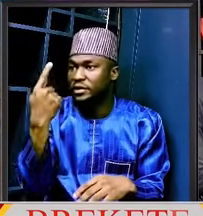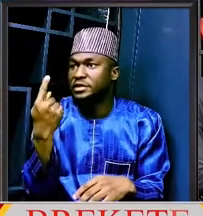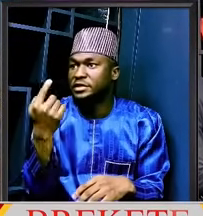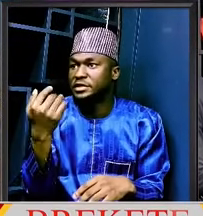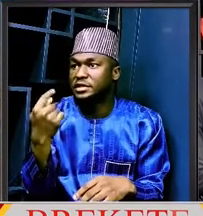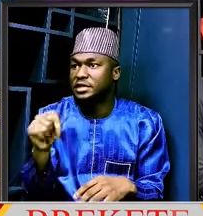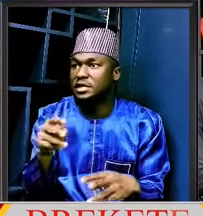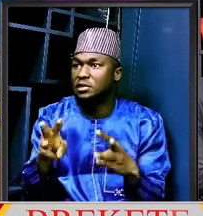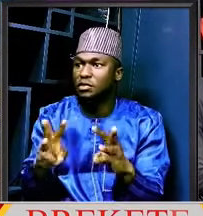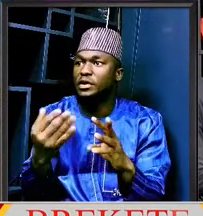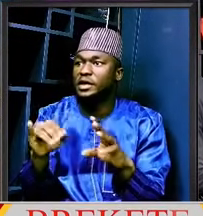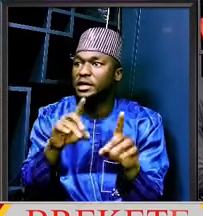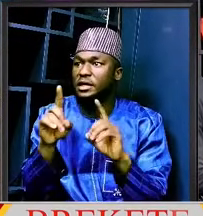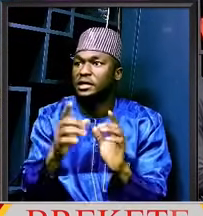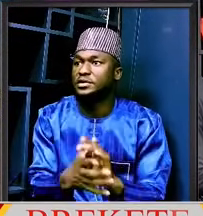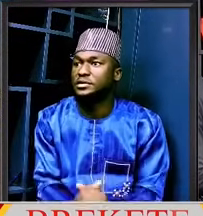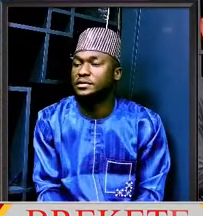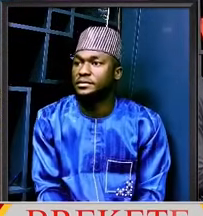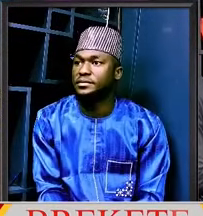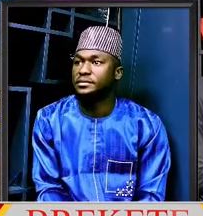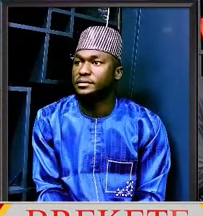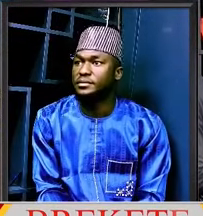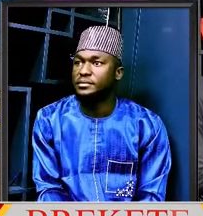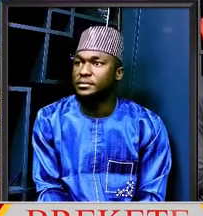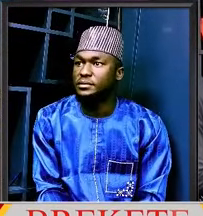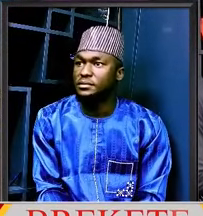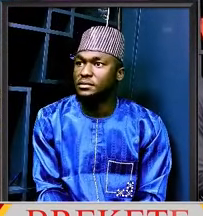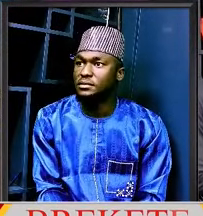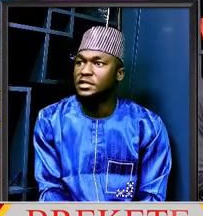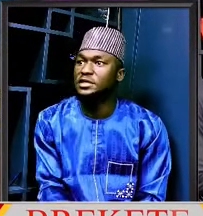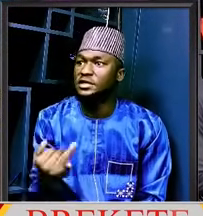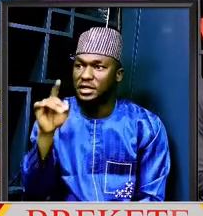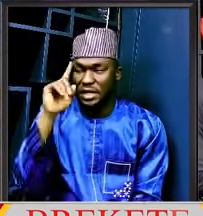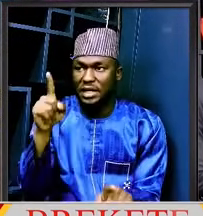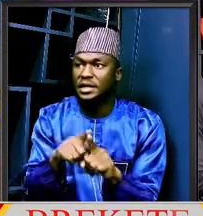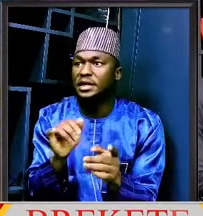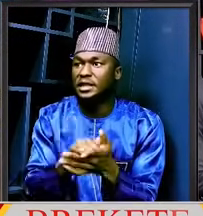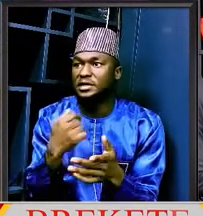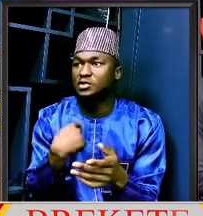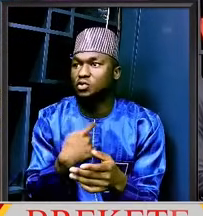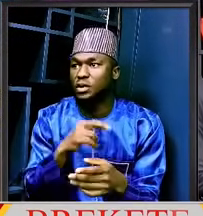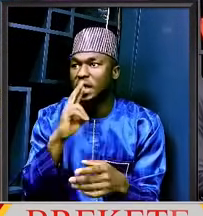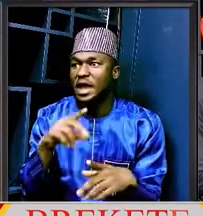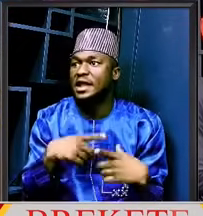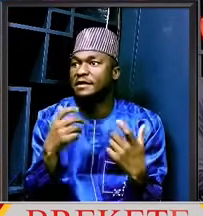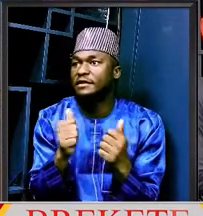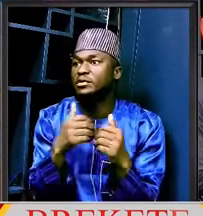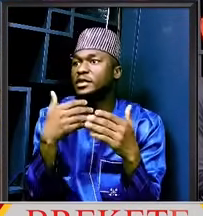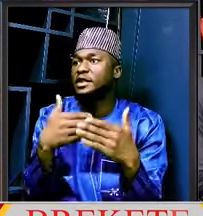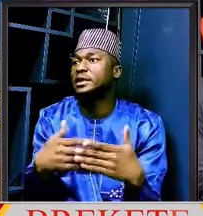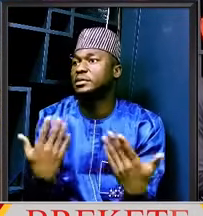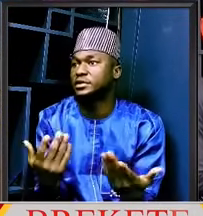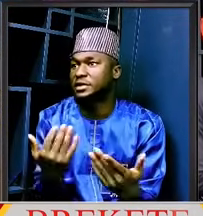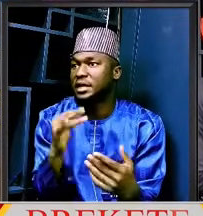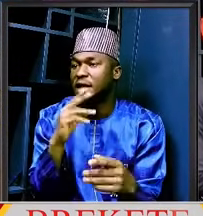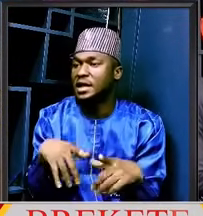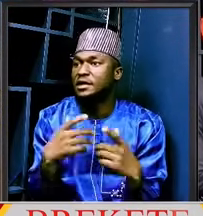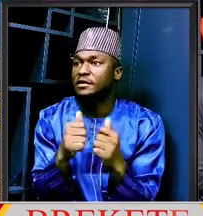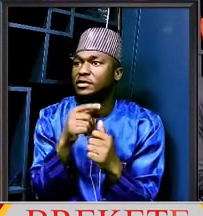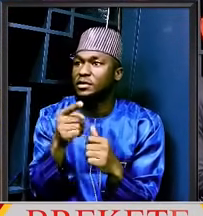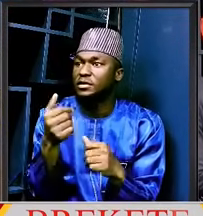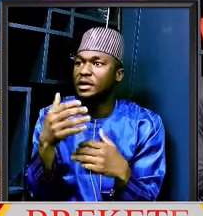aggressive, unprovoked. So she just agreed that you're living with neighbors. These people are living with you.